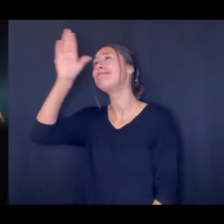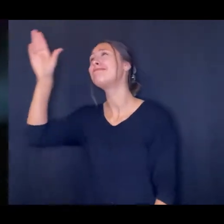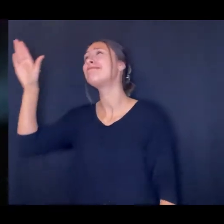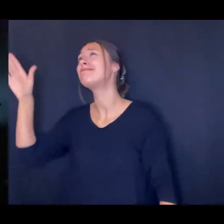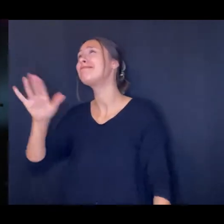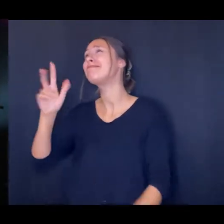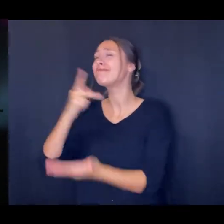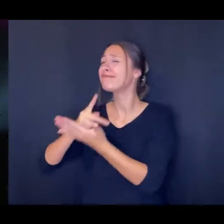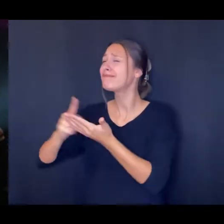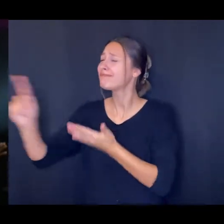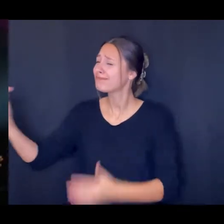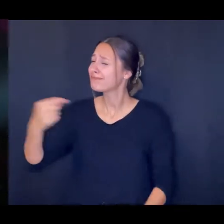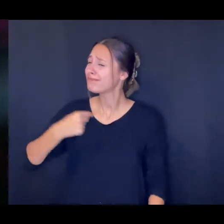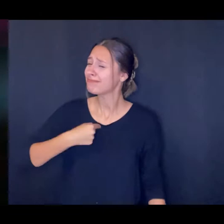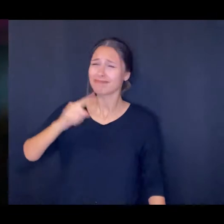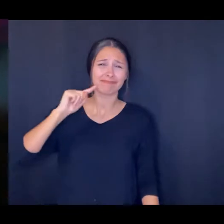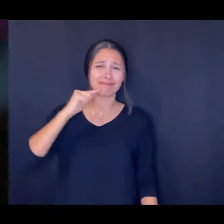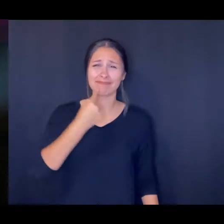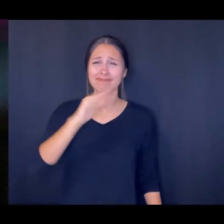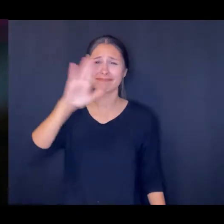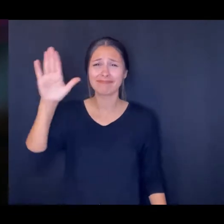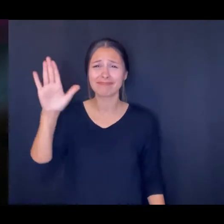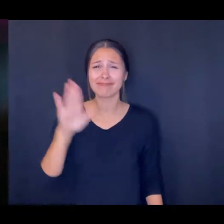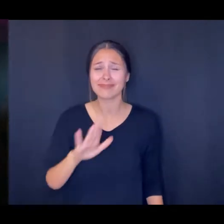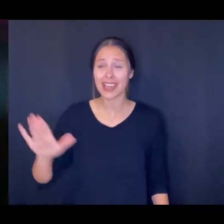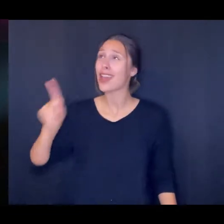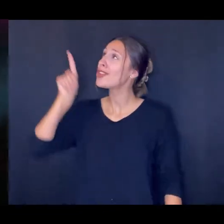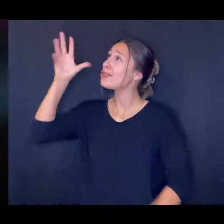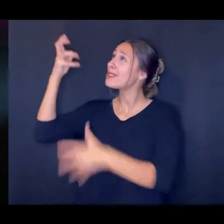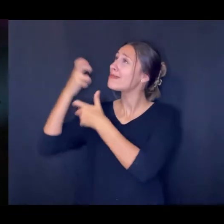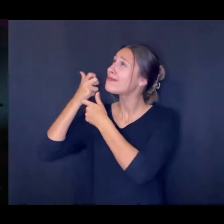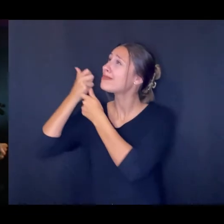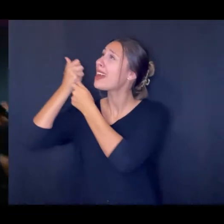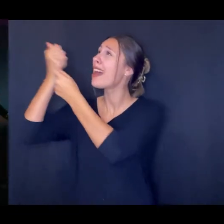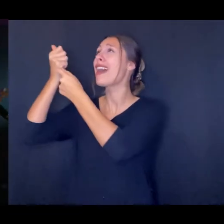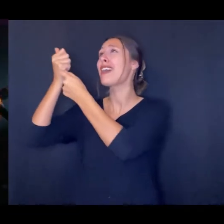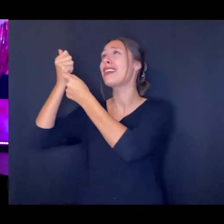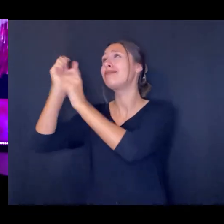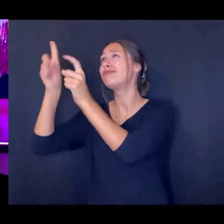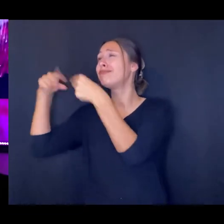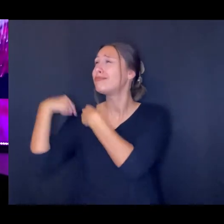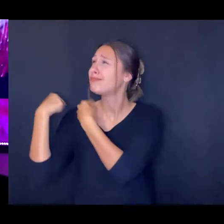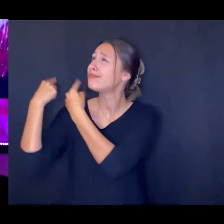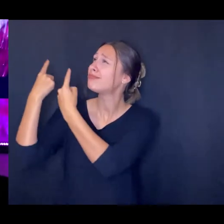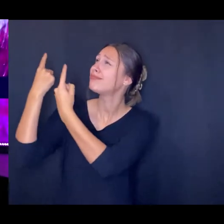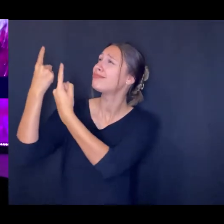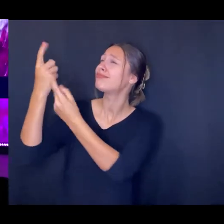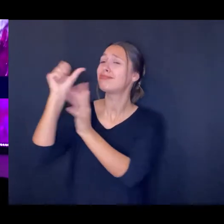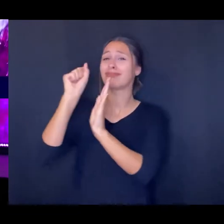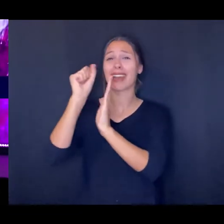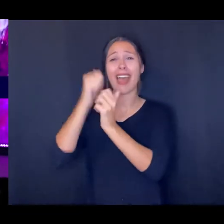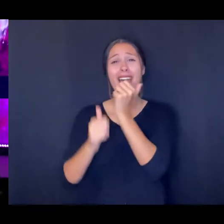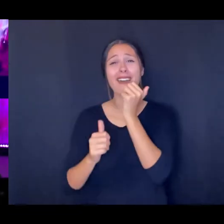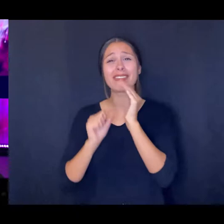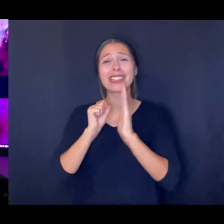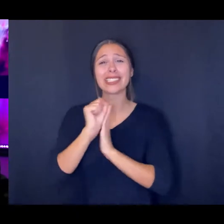Jesus. He's never let me down. He's faithful.